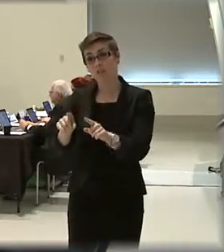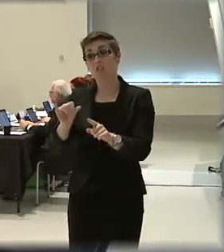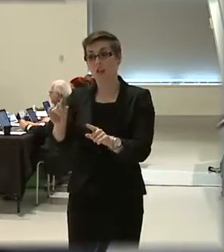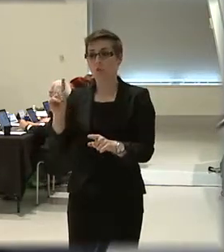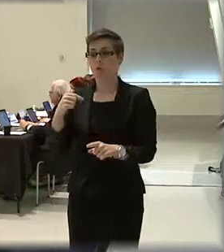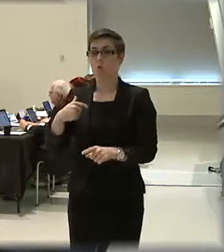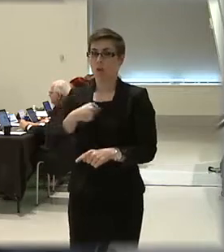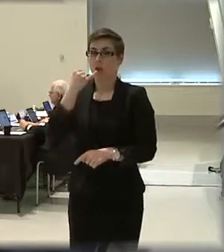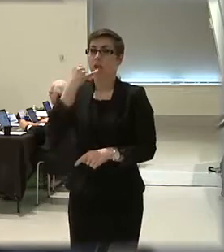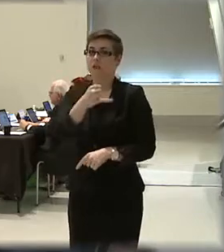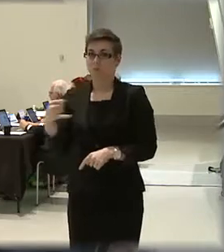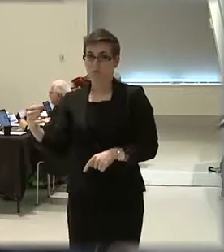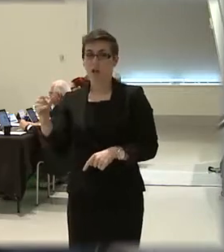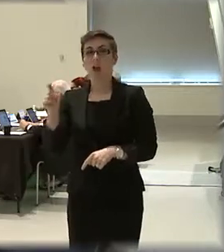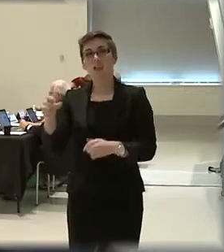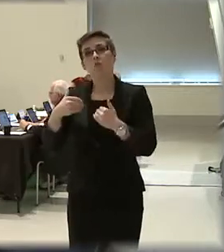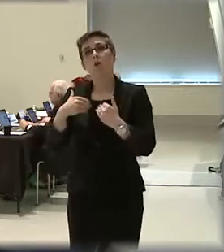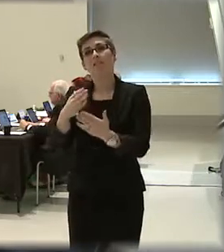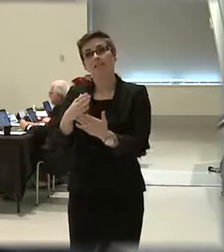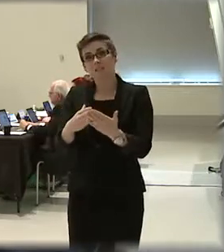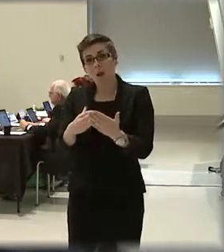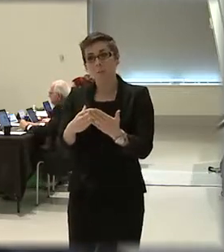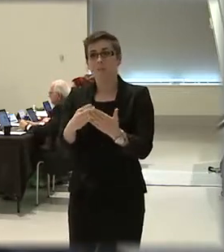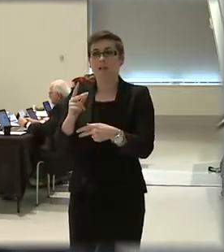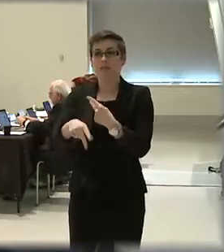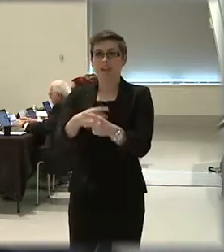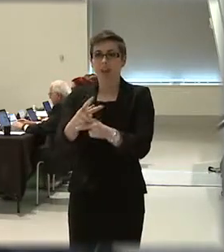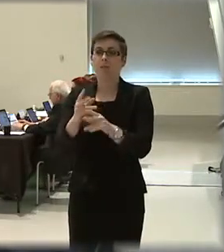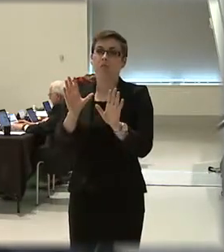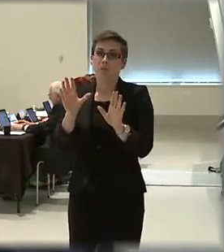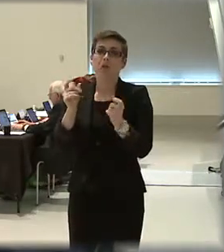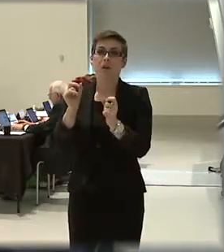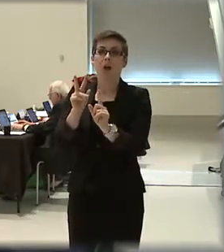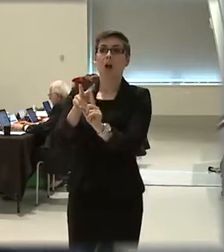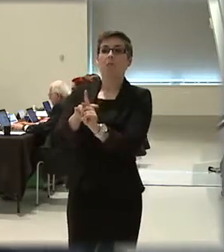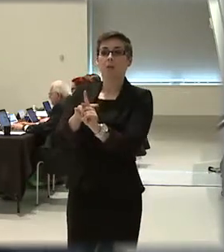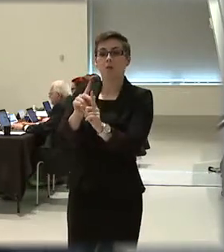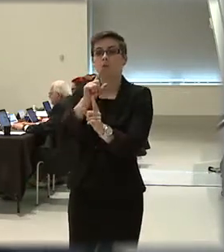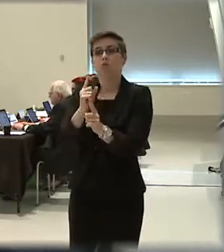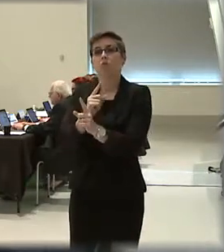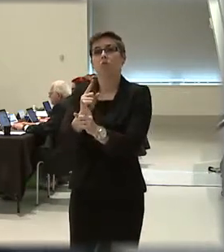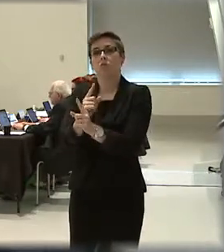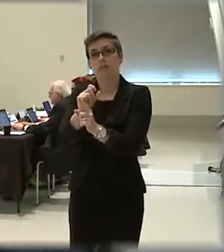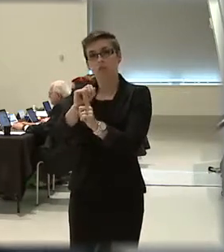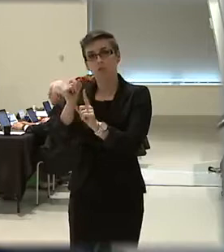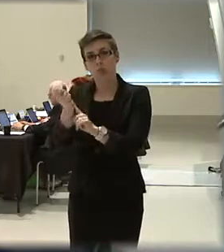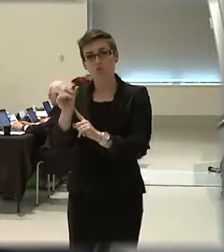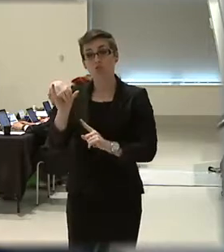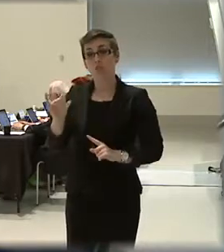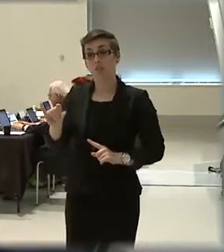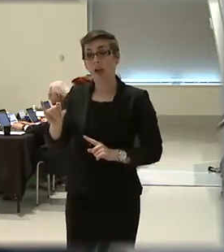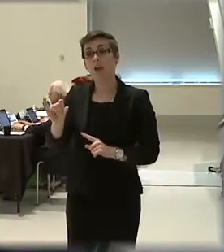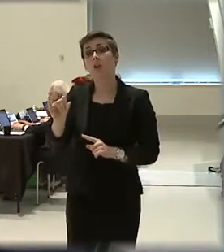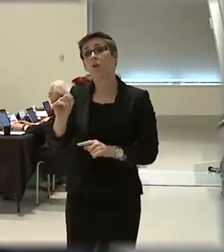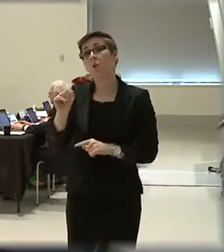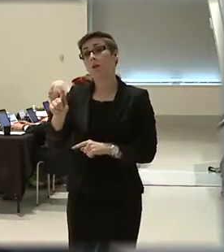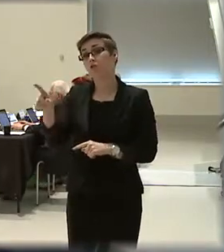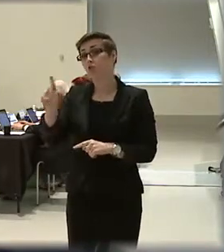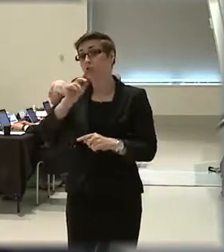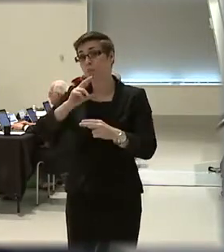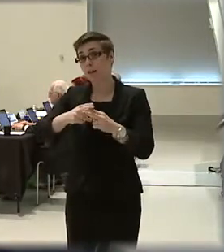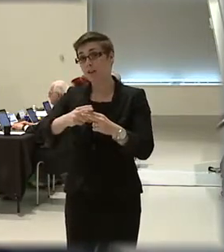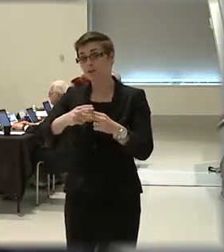there has to be some measure of practicality in what we do. So in the case of the question that you've posed, I think